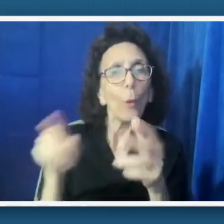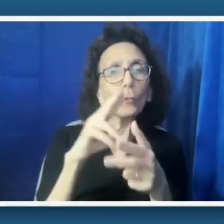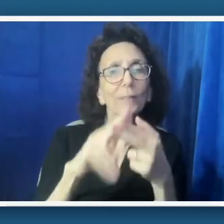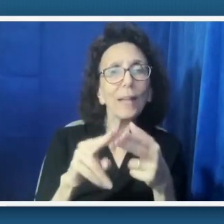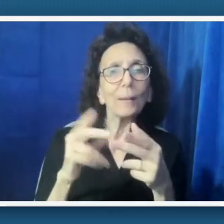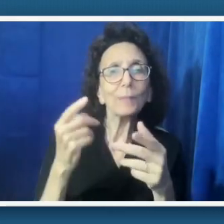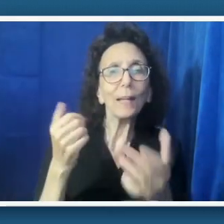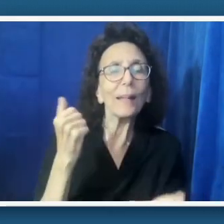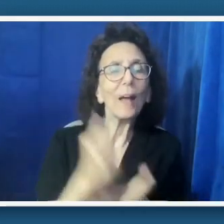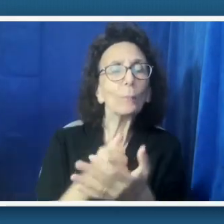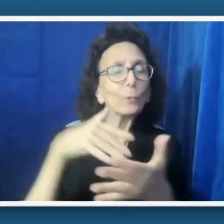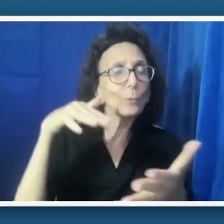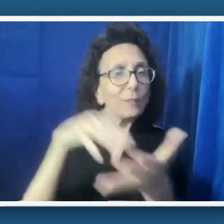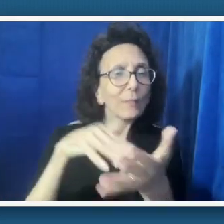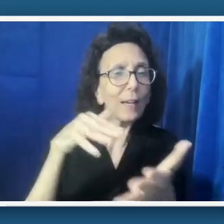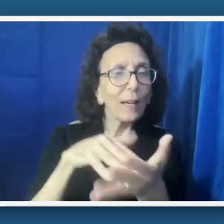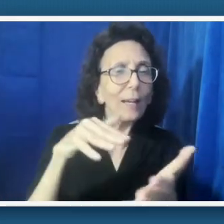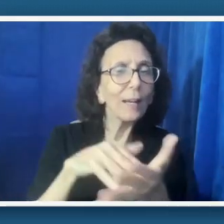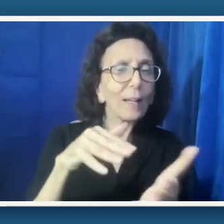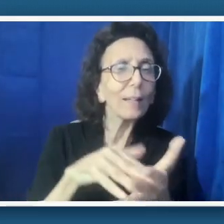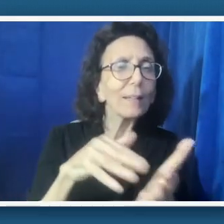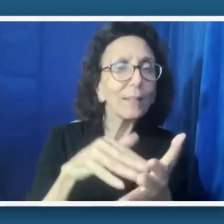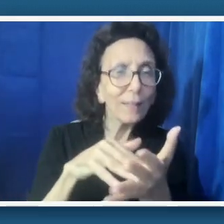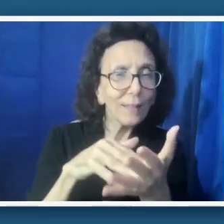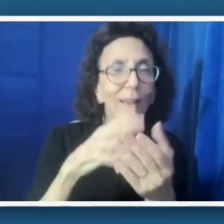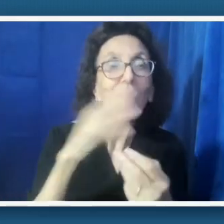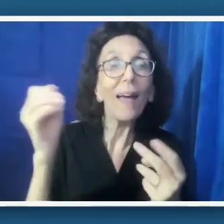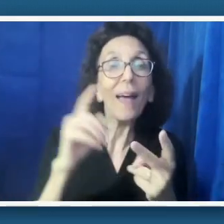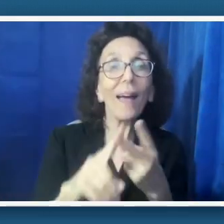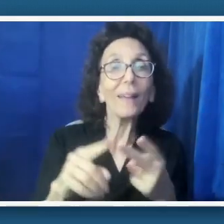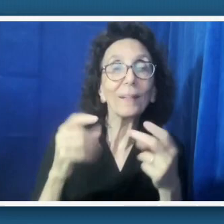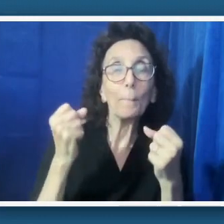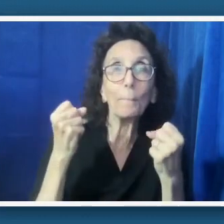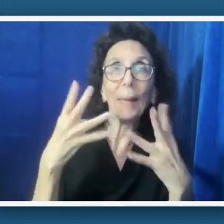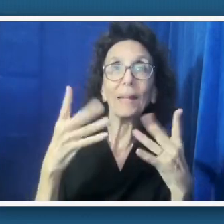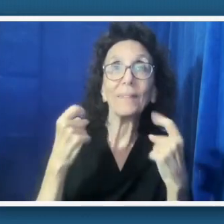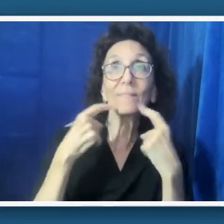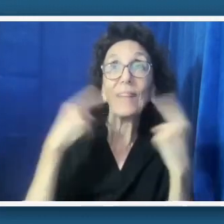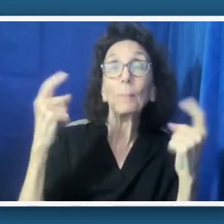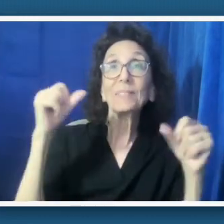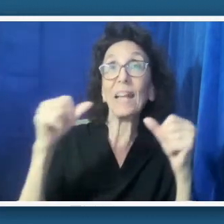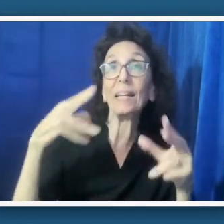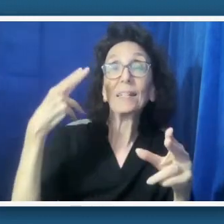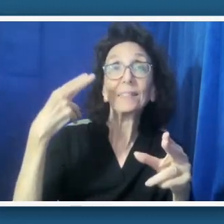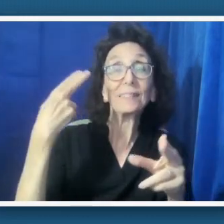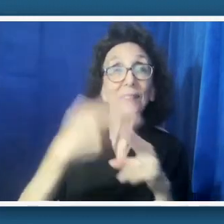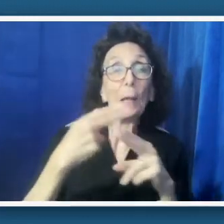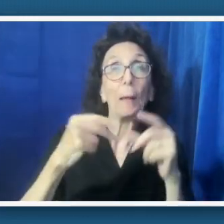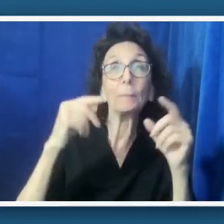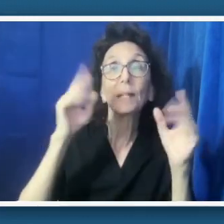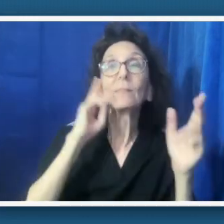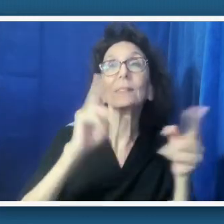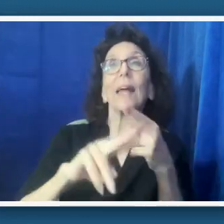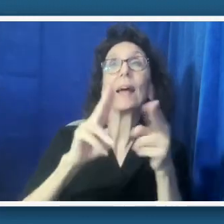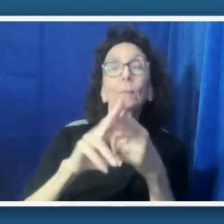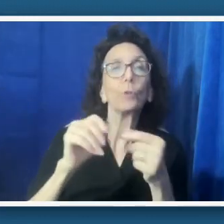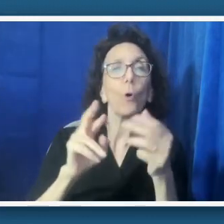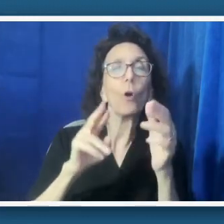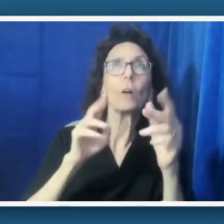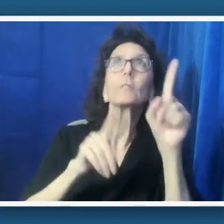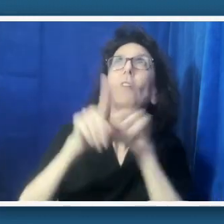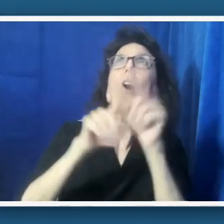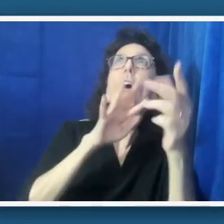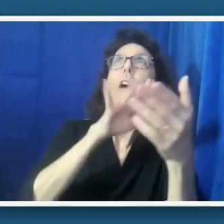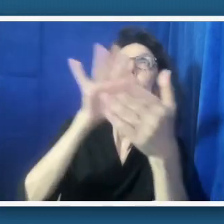study for that topic. And similarly, a lot of famous scientists and astronomers and biologists